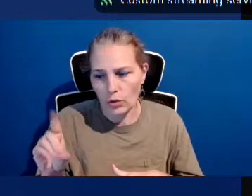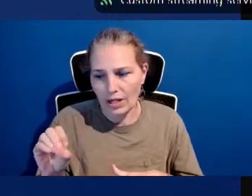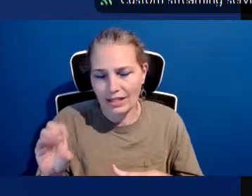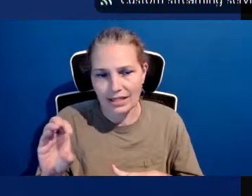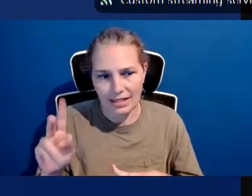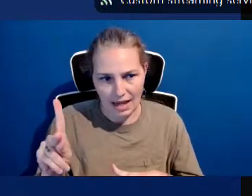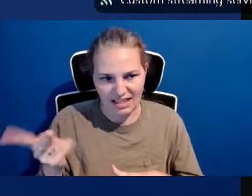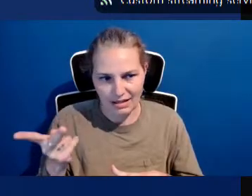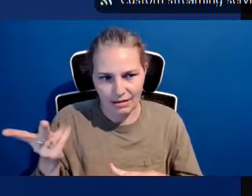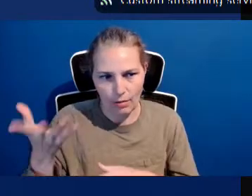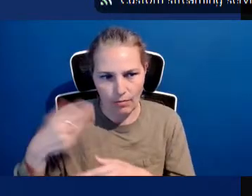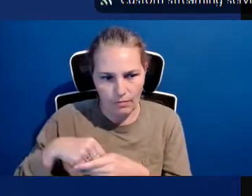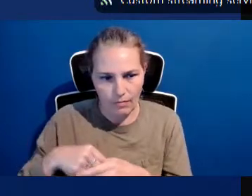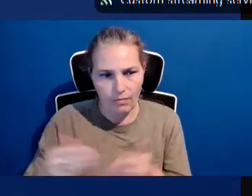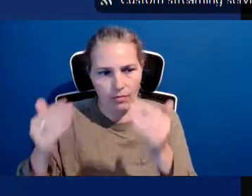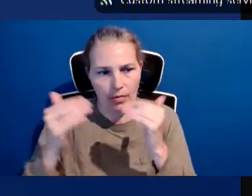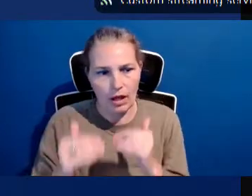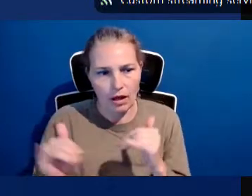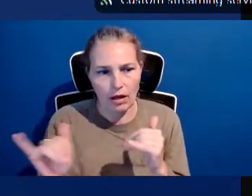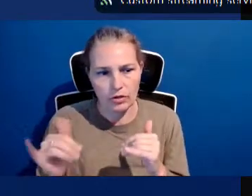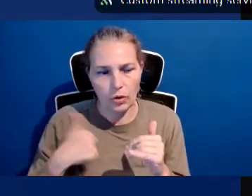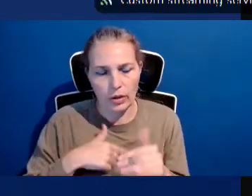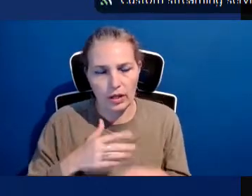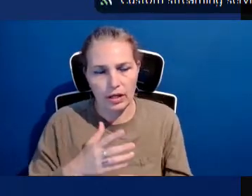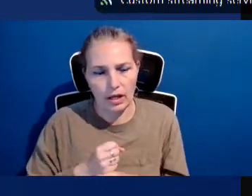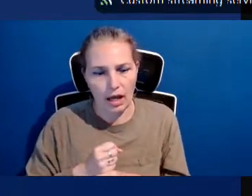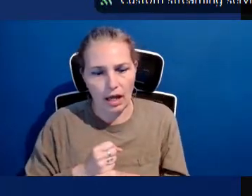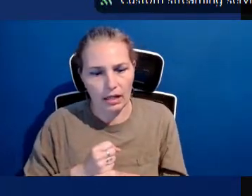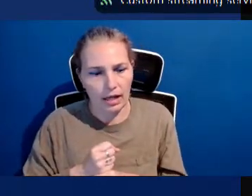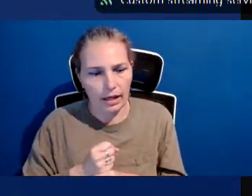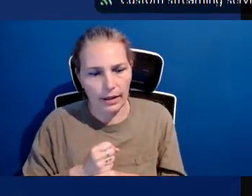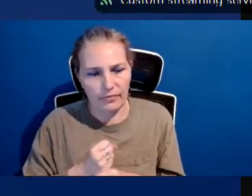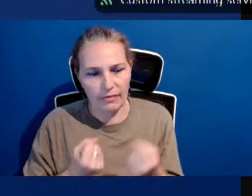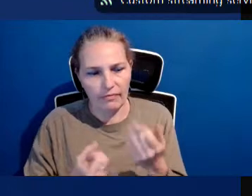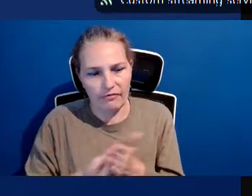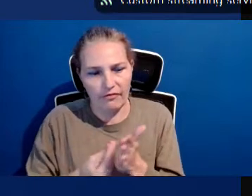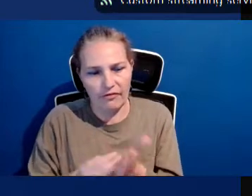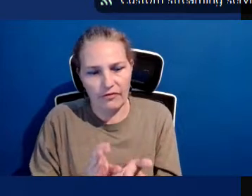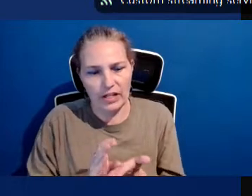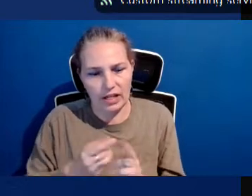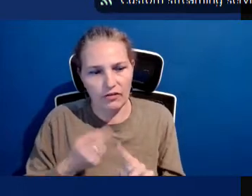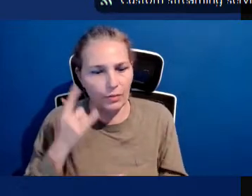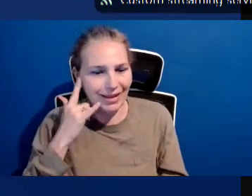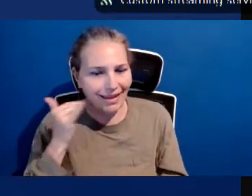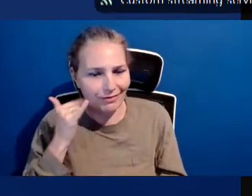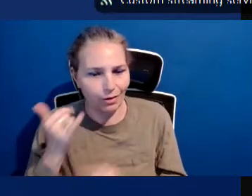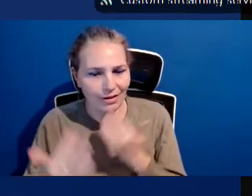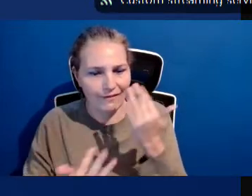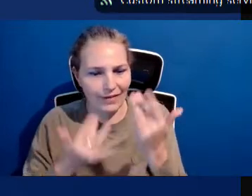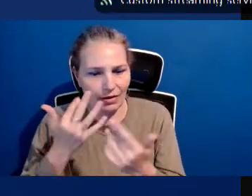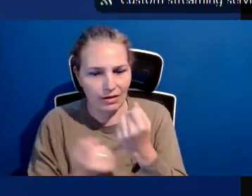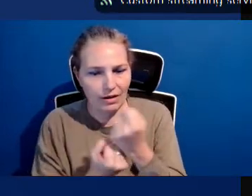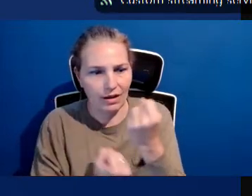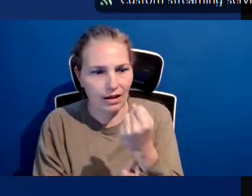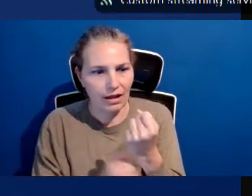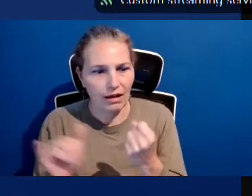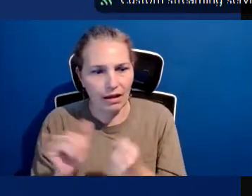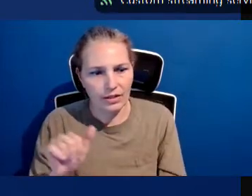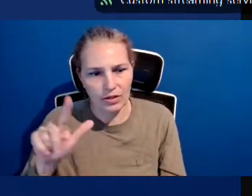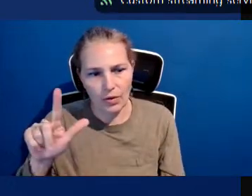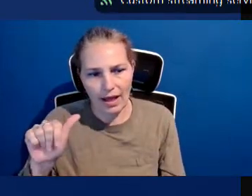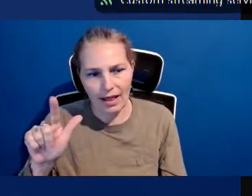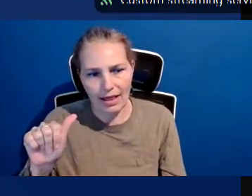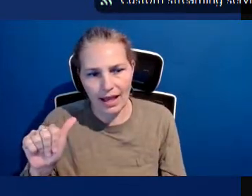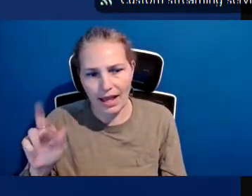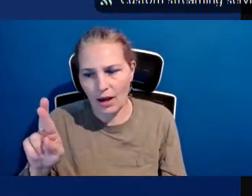the California Fire Foundation, LA Rises, which is a nonprofit that was established by Governor Newsom.